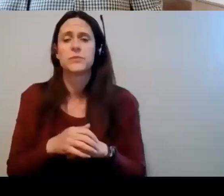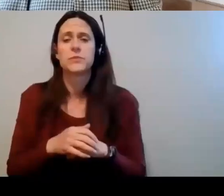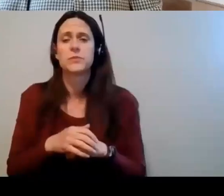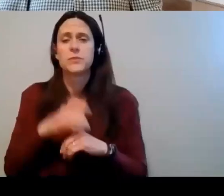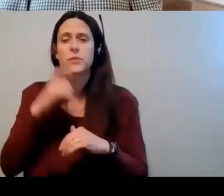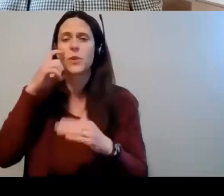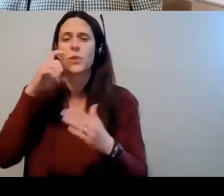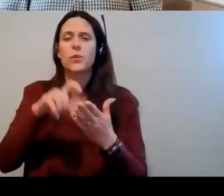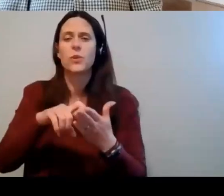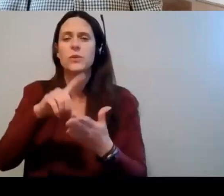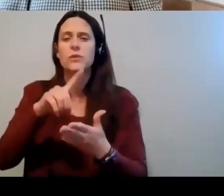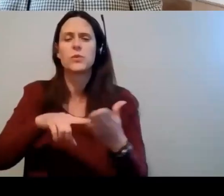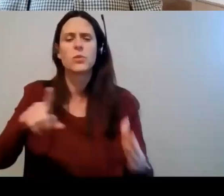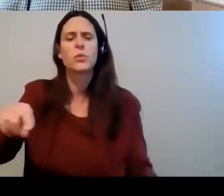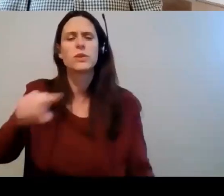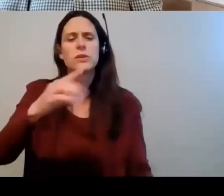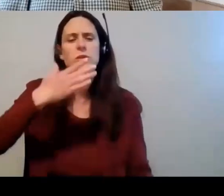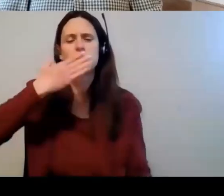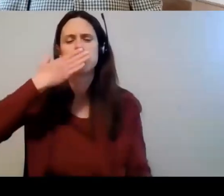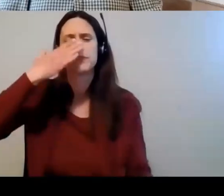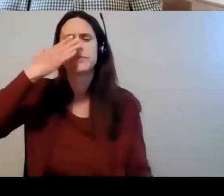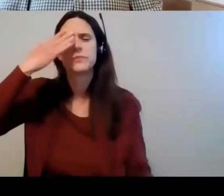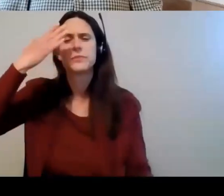Notice what you smell.